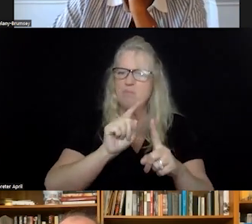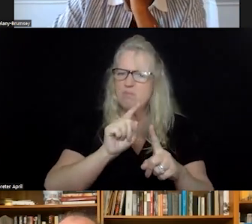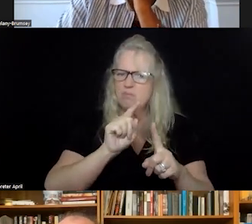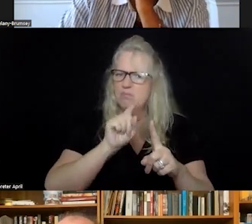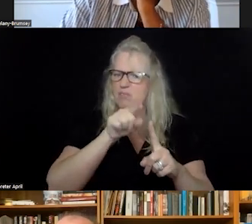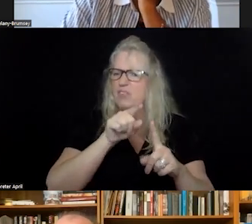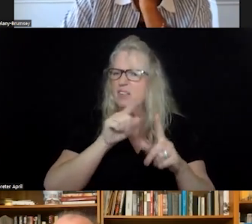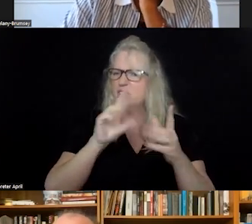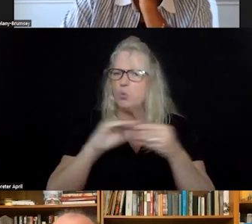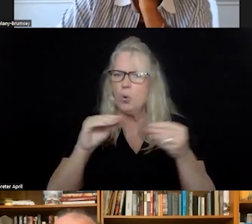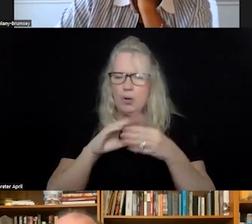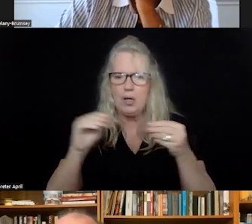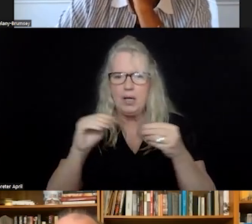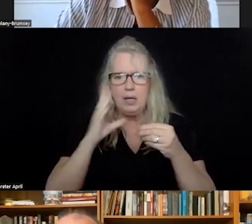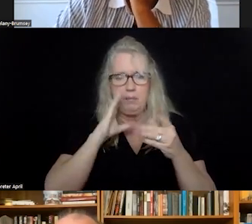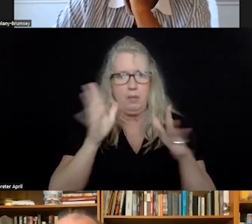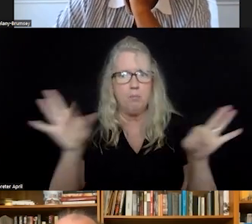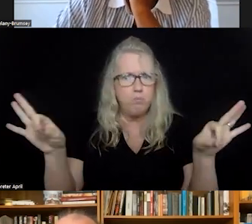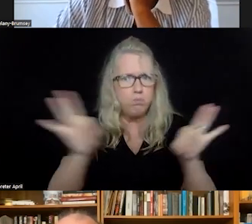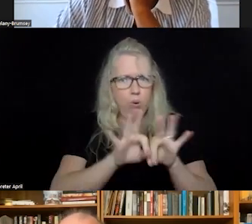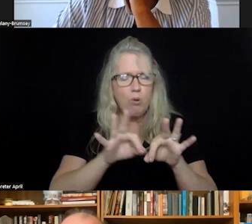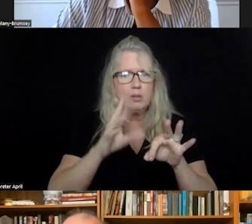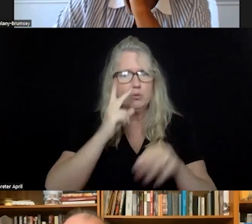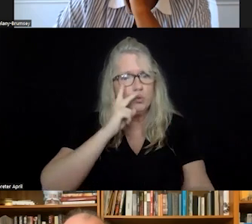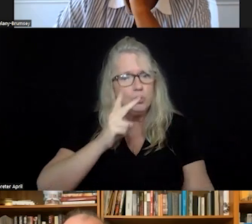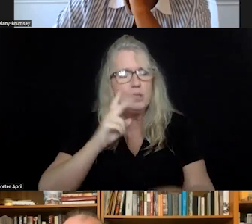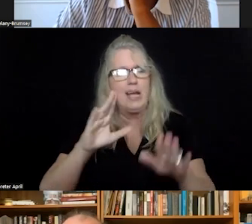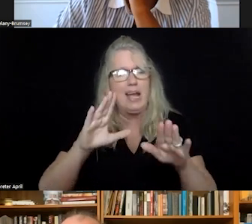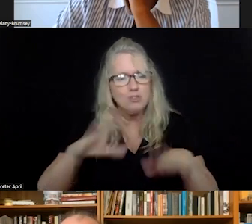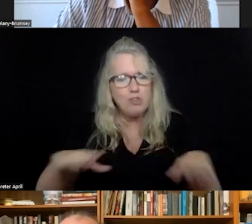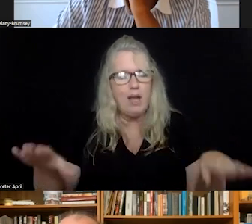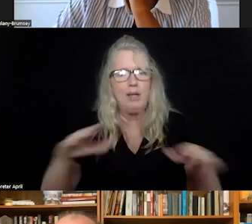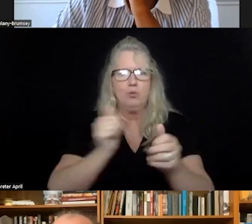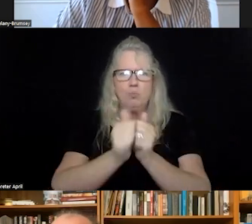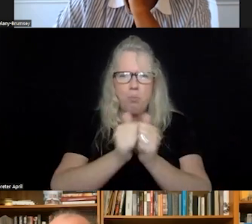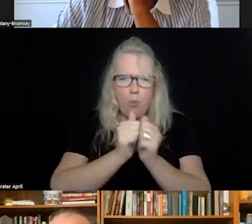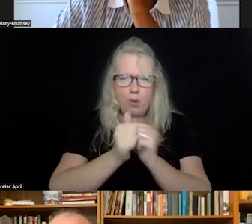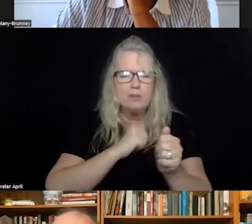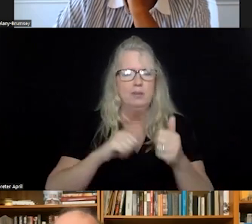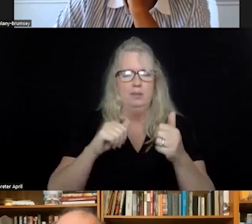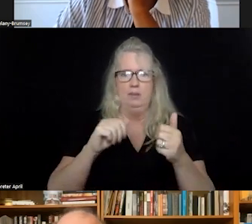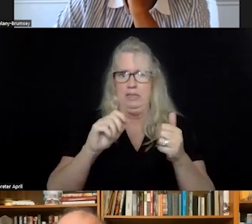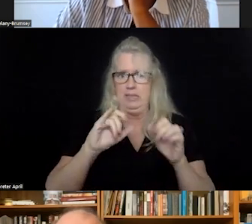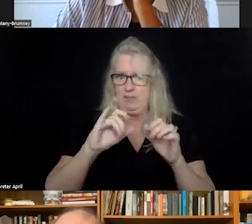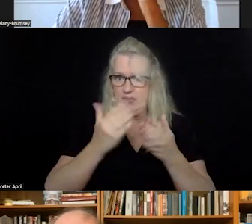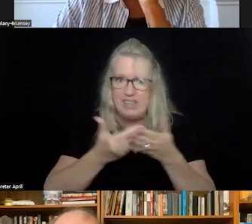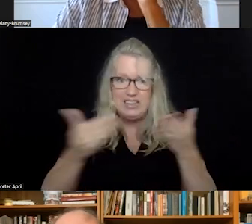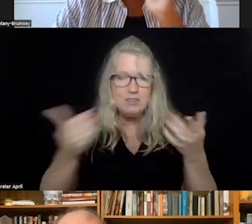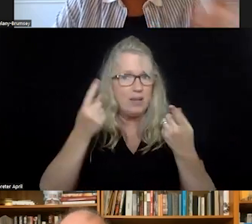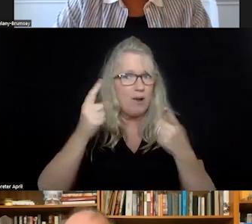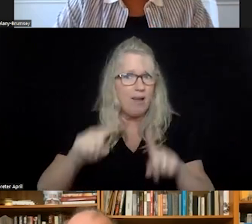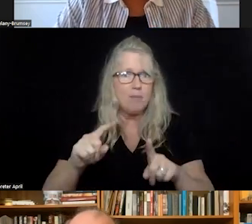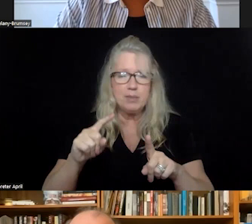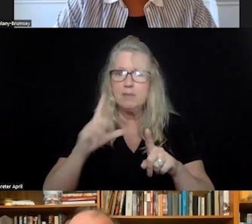because of how important it is to look at childhood sports and look at, are there things that are happening,